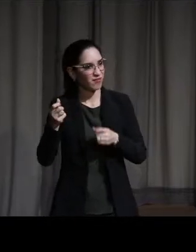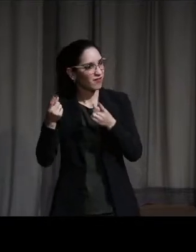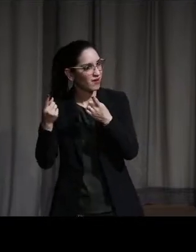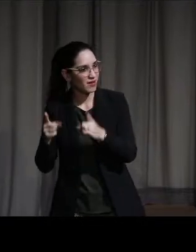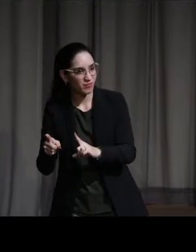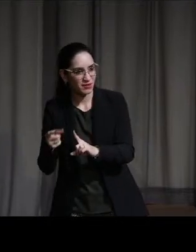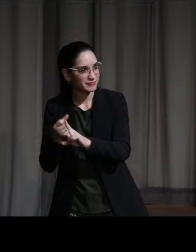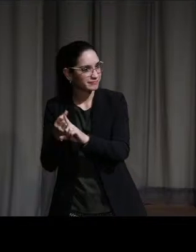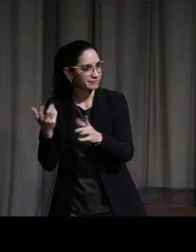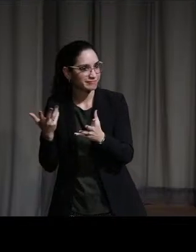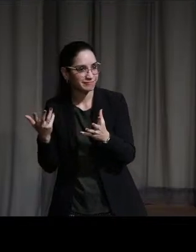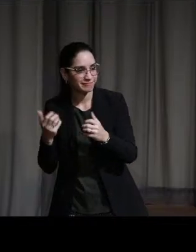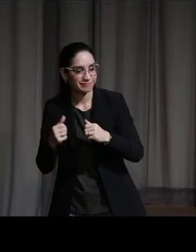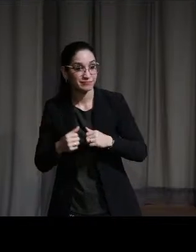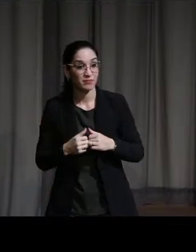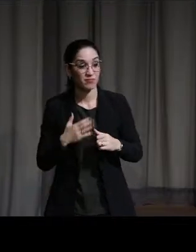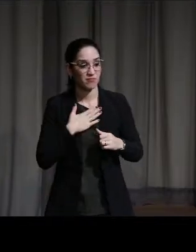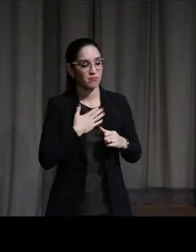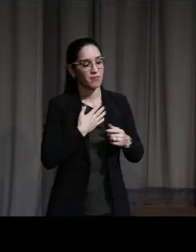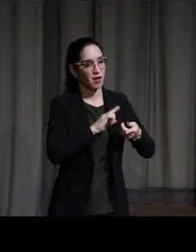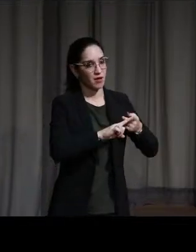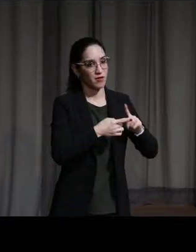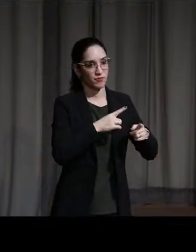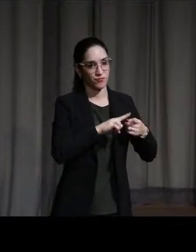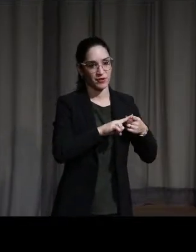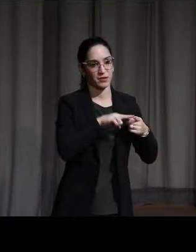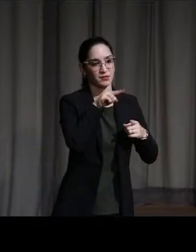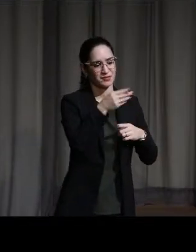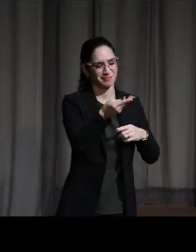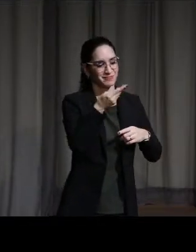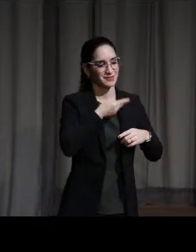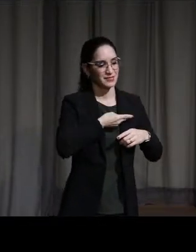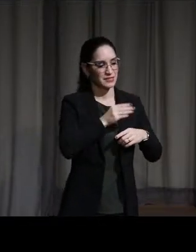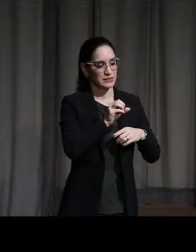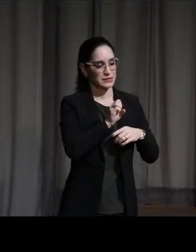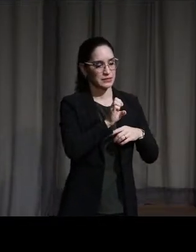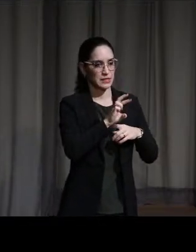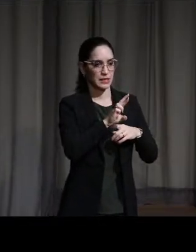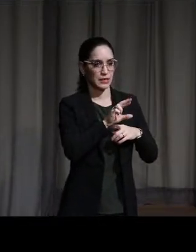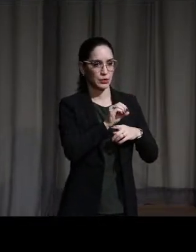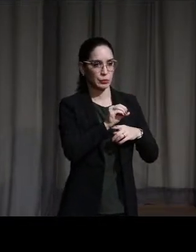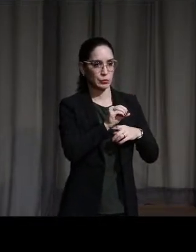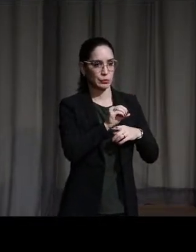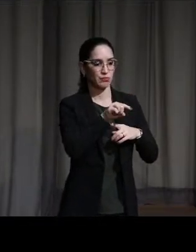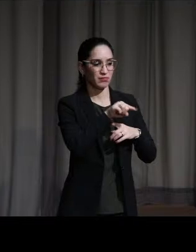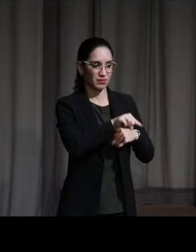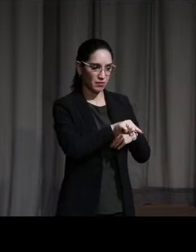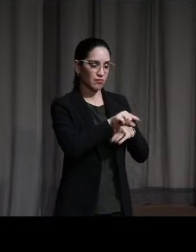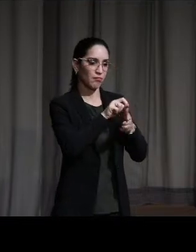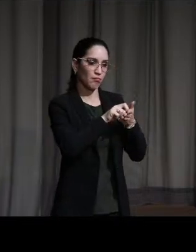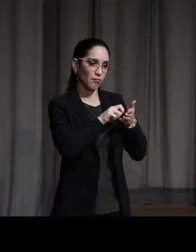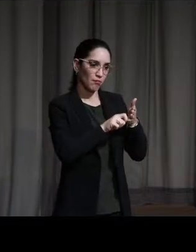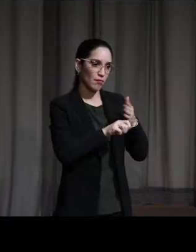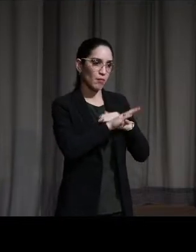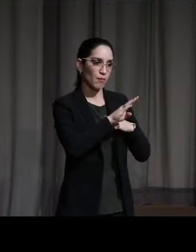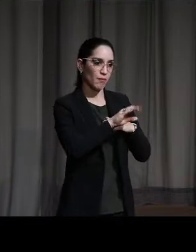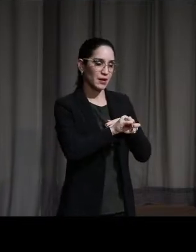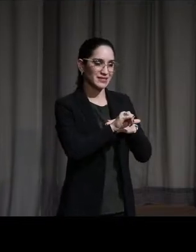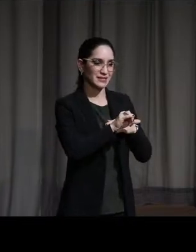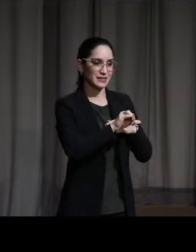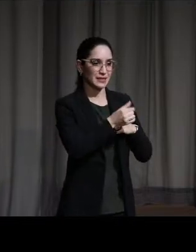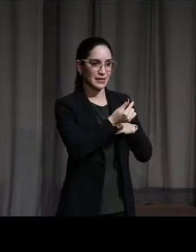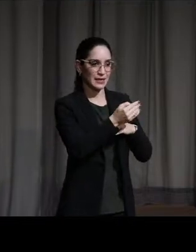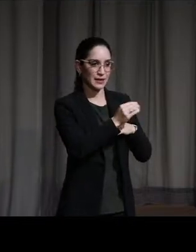My friend Ramon Cernuda actually gave me a wonderful book by Cabrera Infante, Guillermo